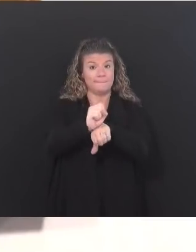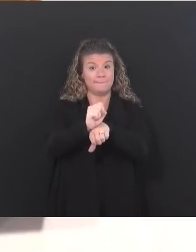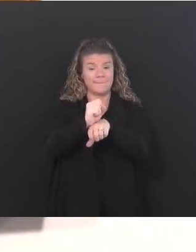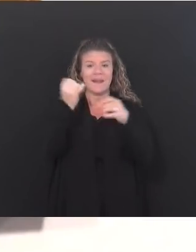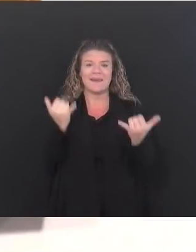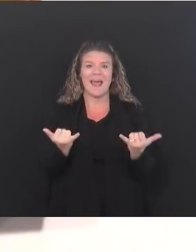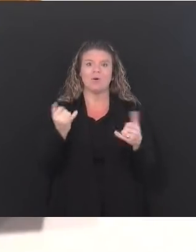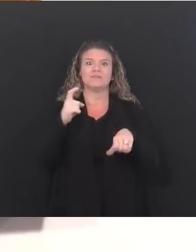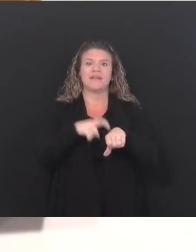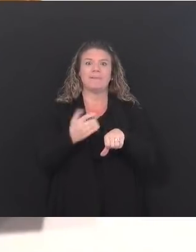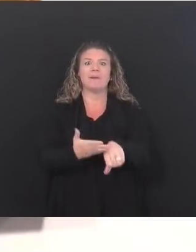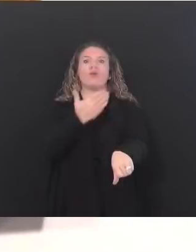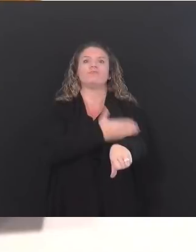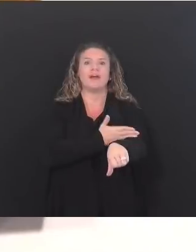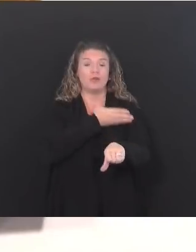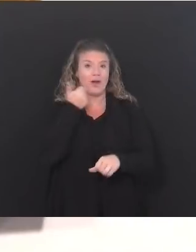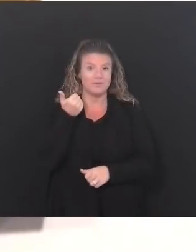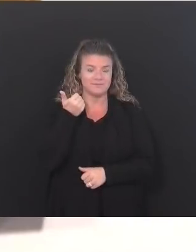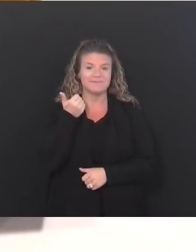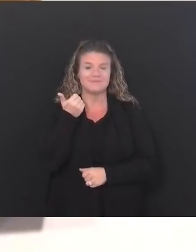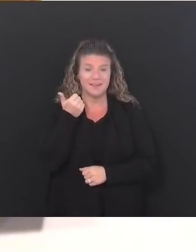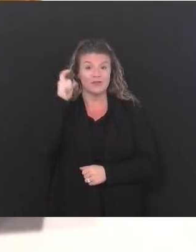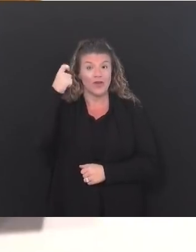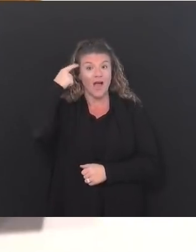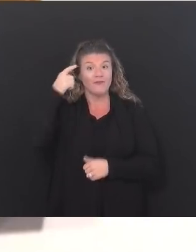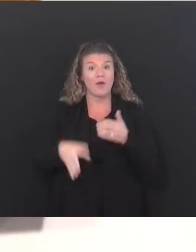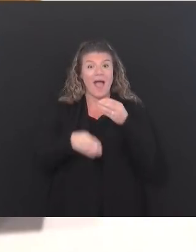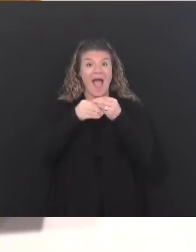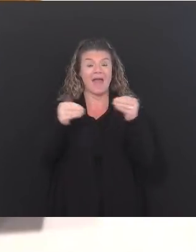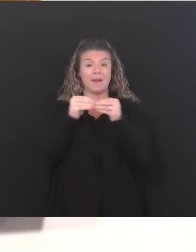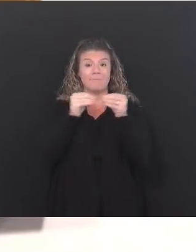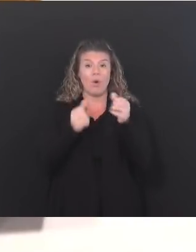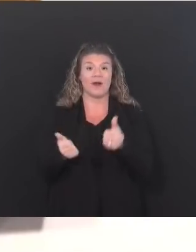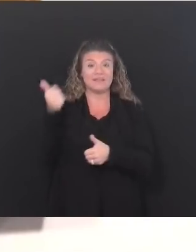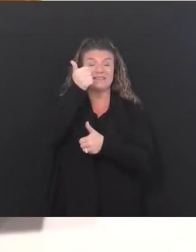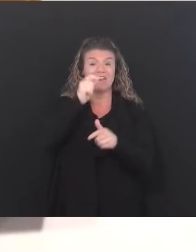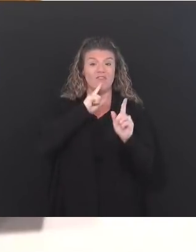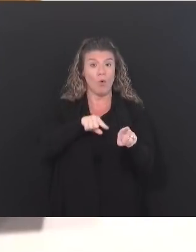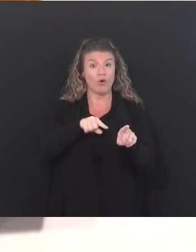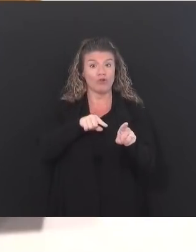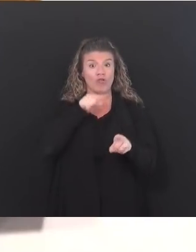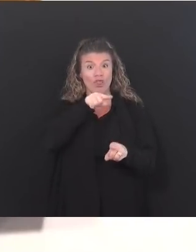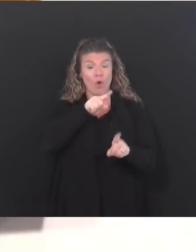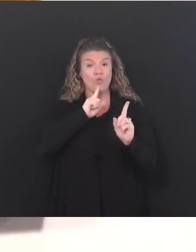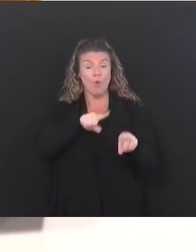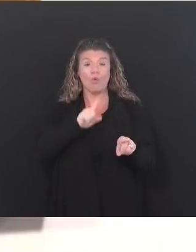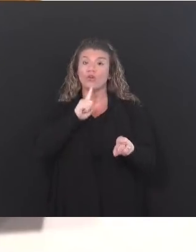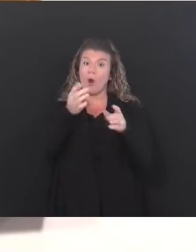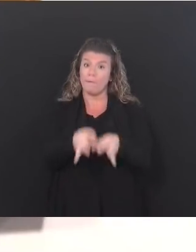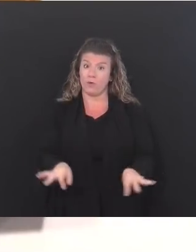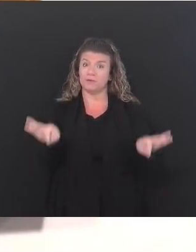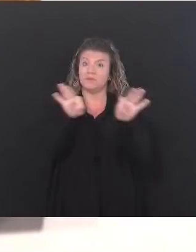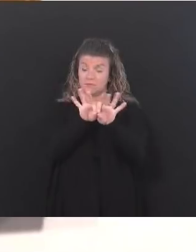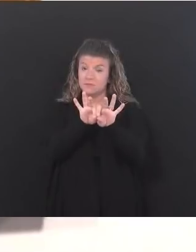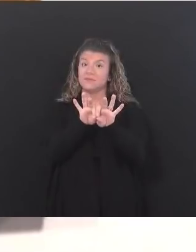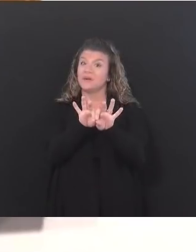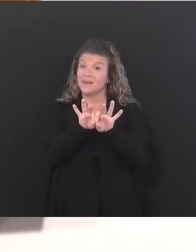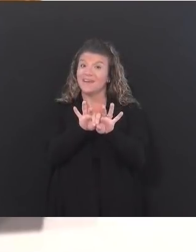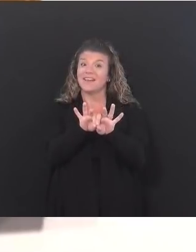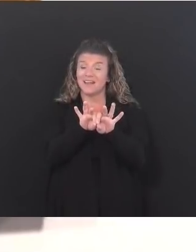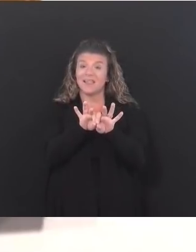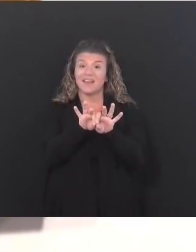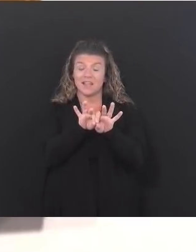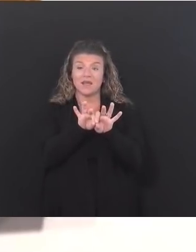better. And the governor has talked about the executive orders, and those are important. But let's just say that the